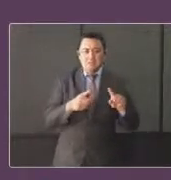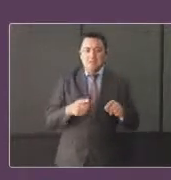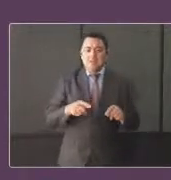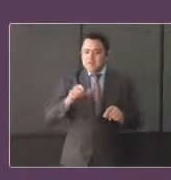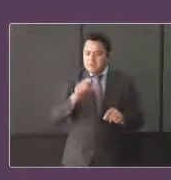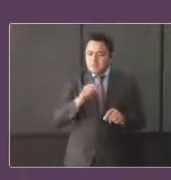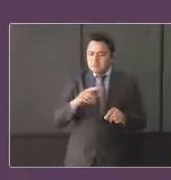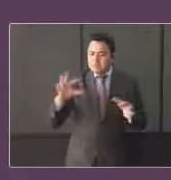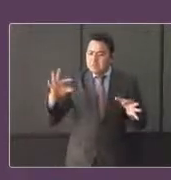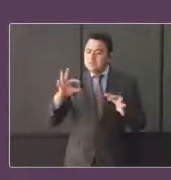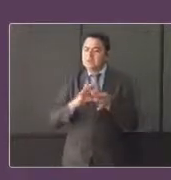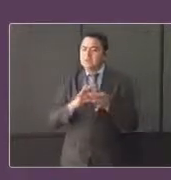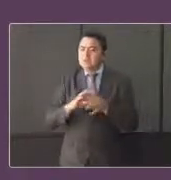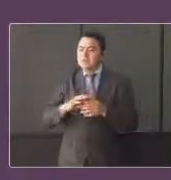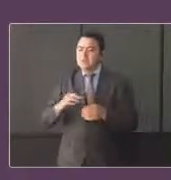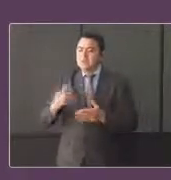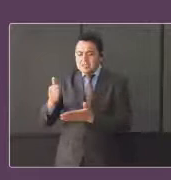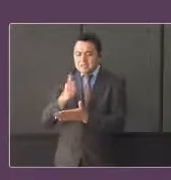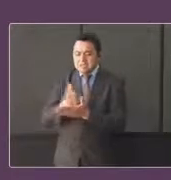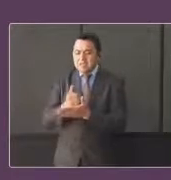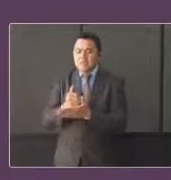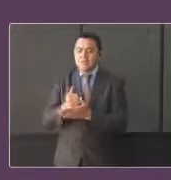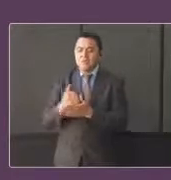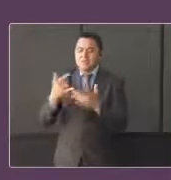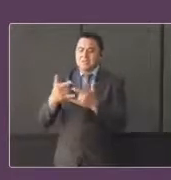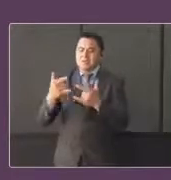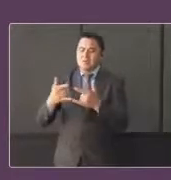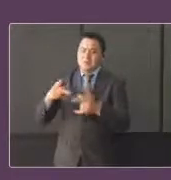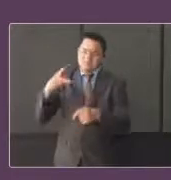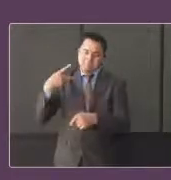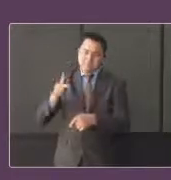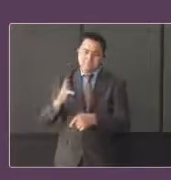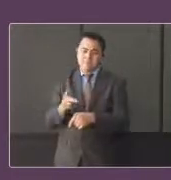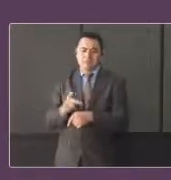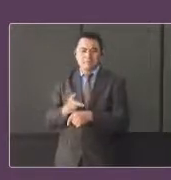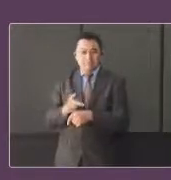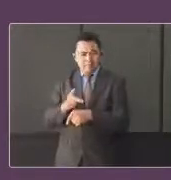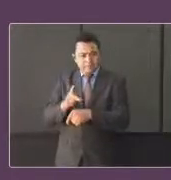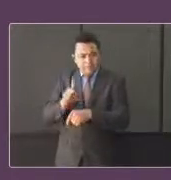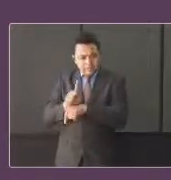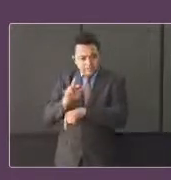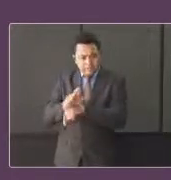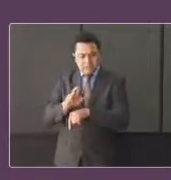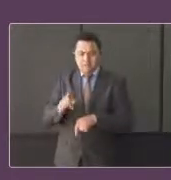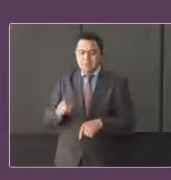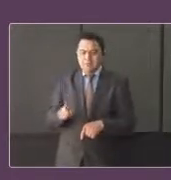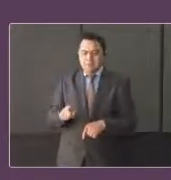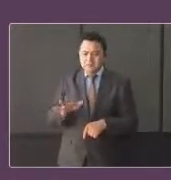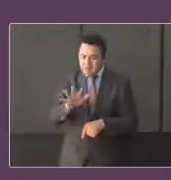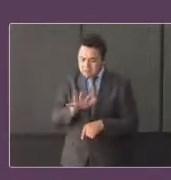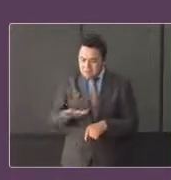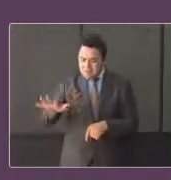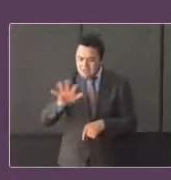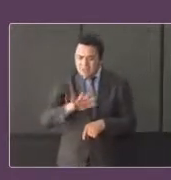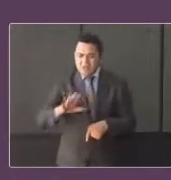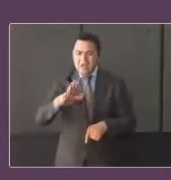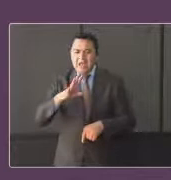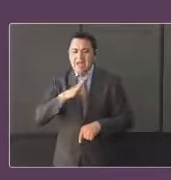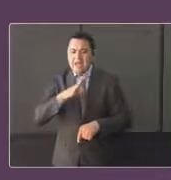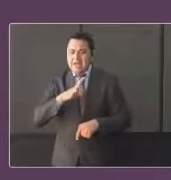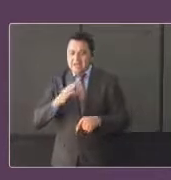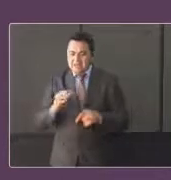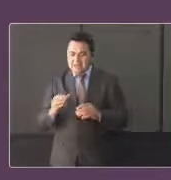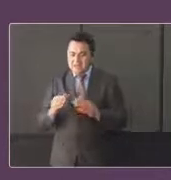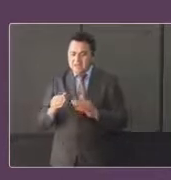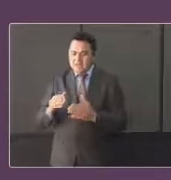which is a historic center, as a goal. It is divided into 16 sections. Each of these 16 sections